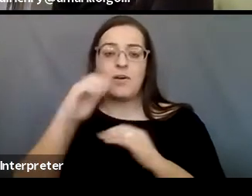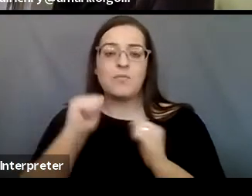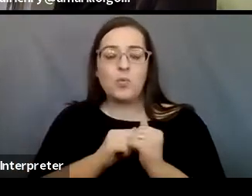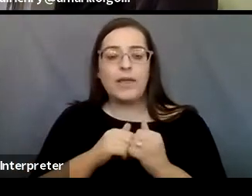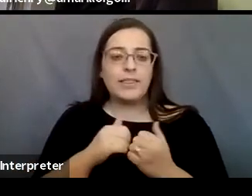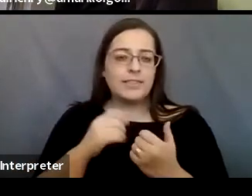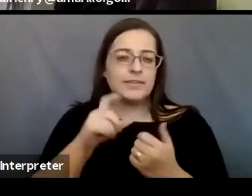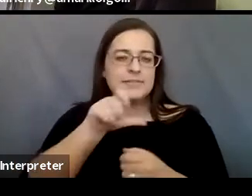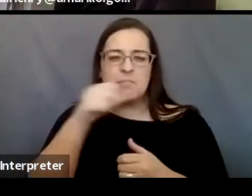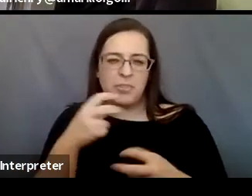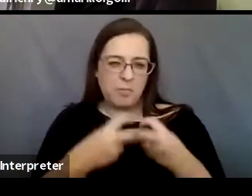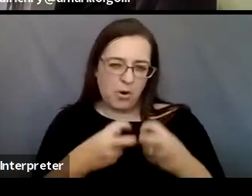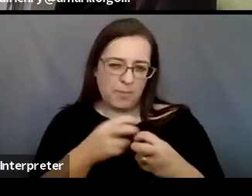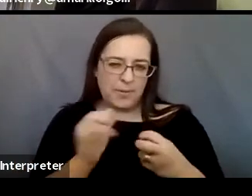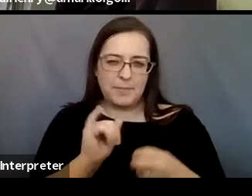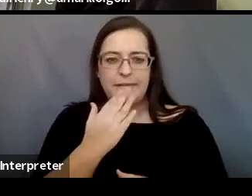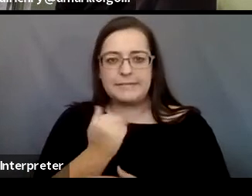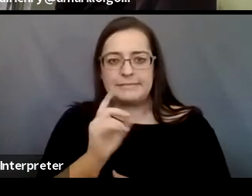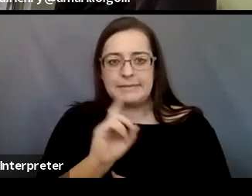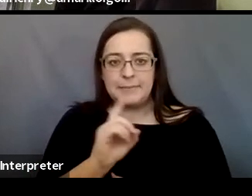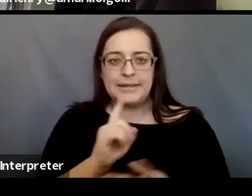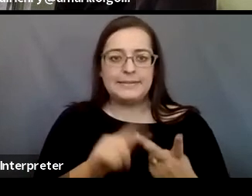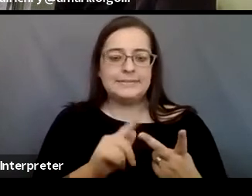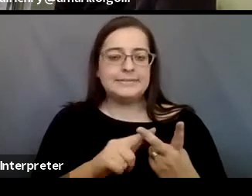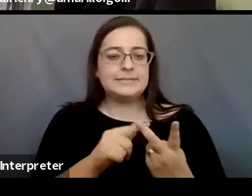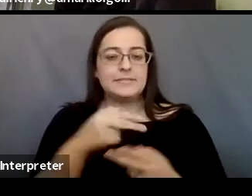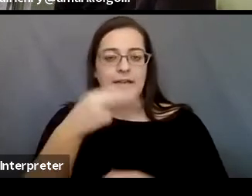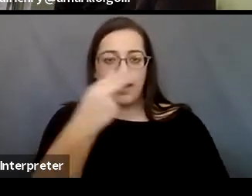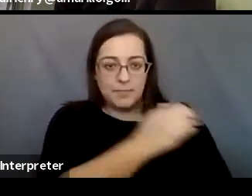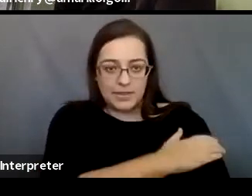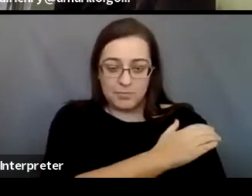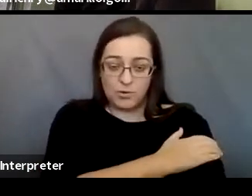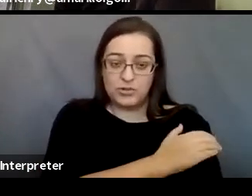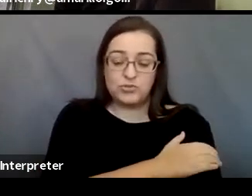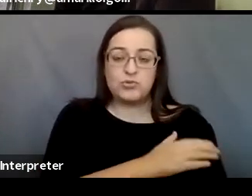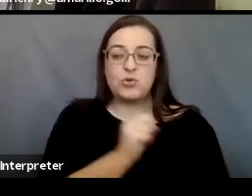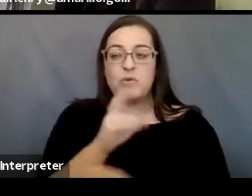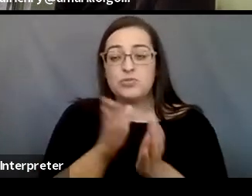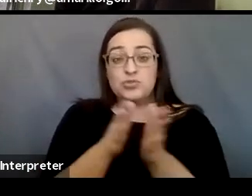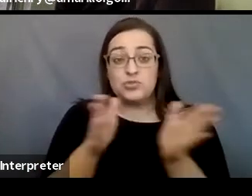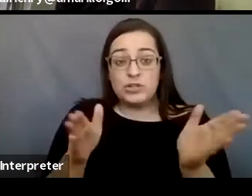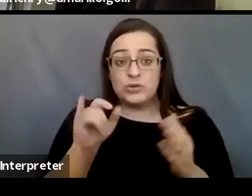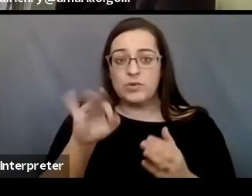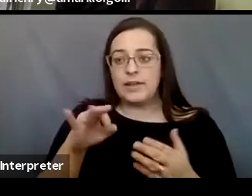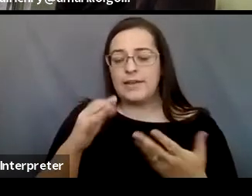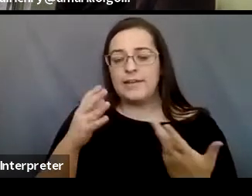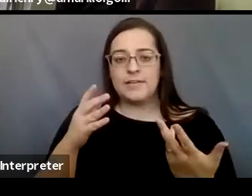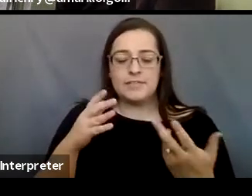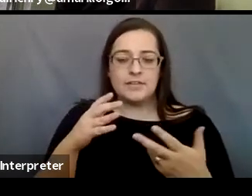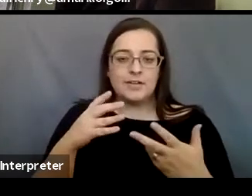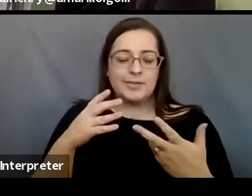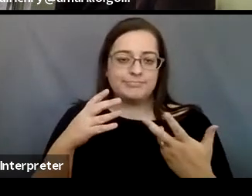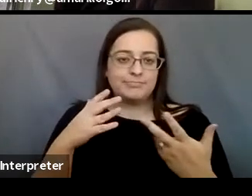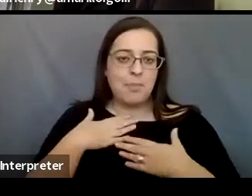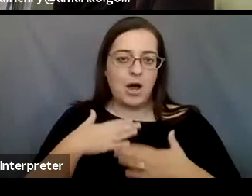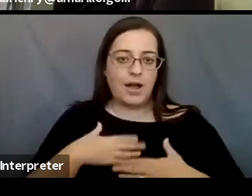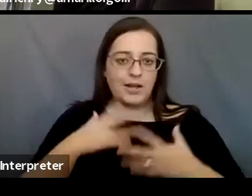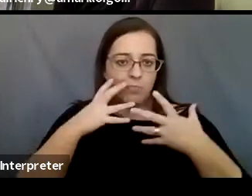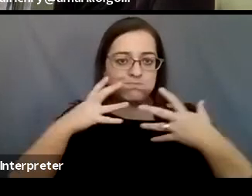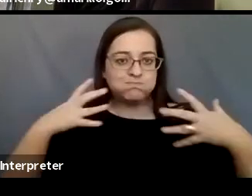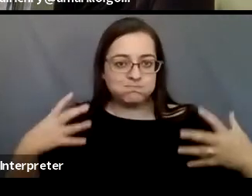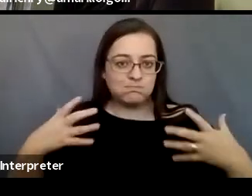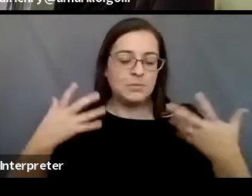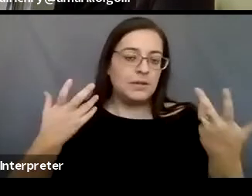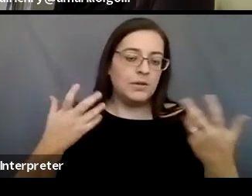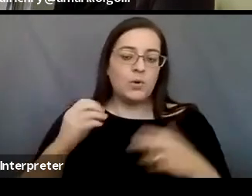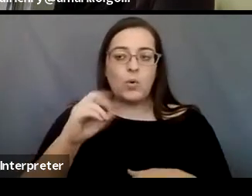like hypertension or diabetes. And then there's some general categories like if someone has a body mass index above 35 or